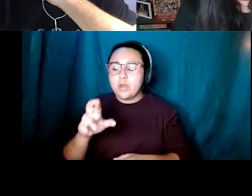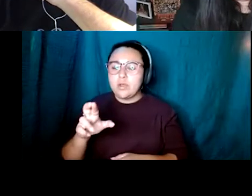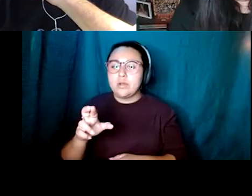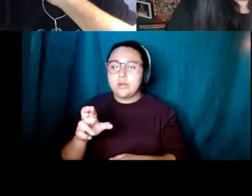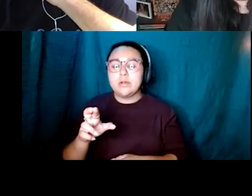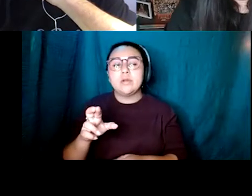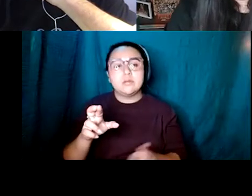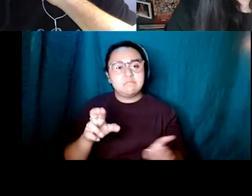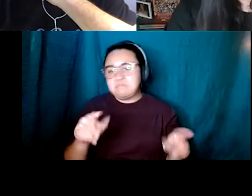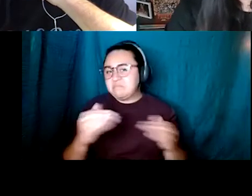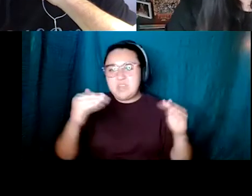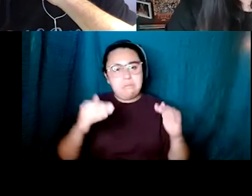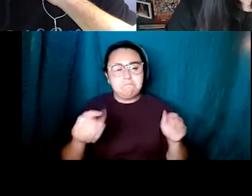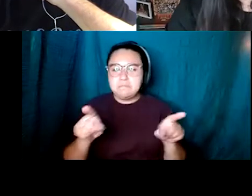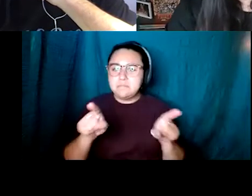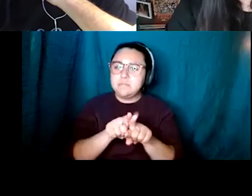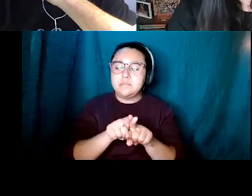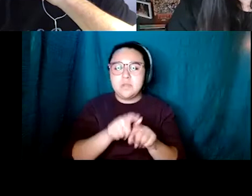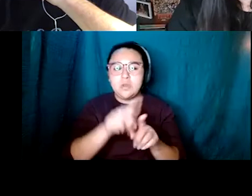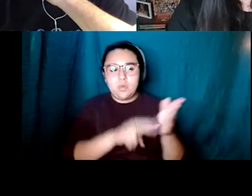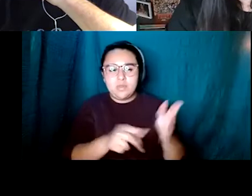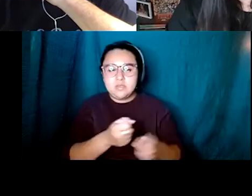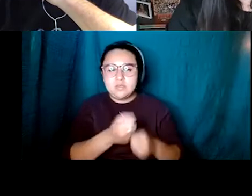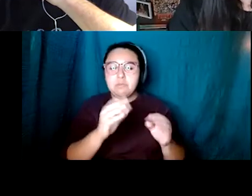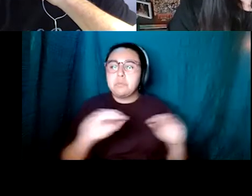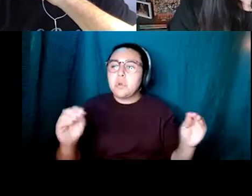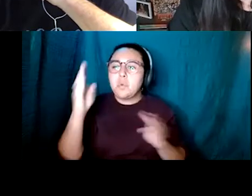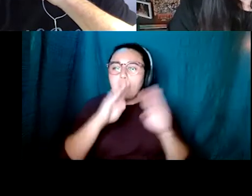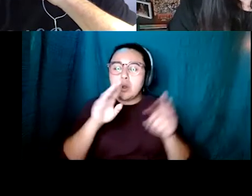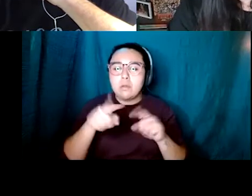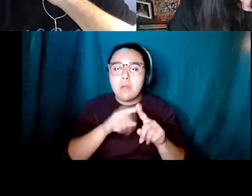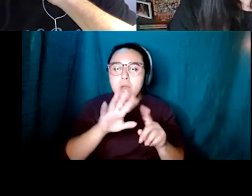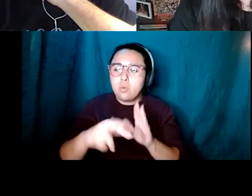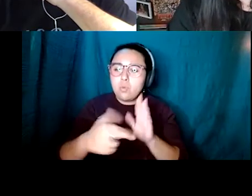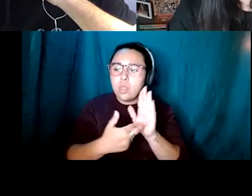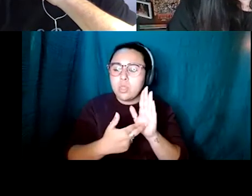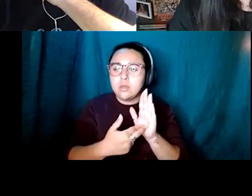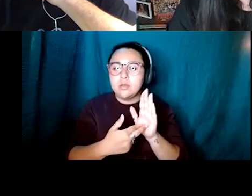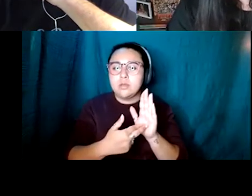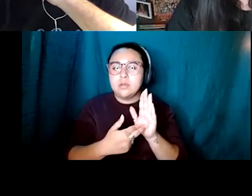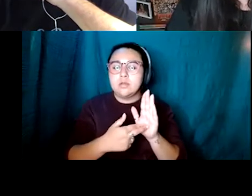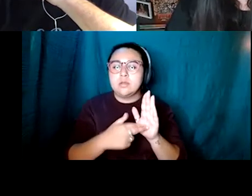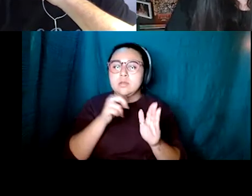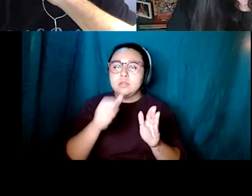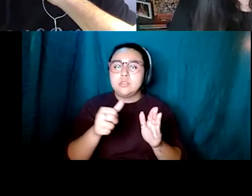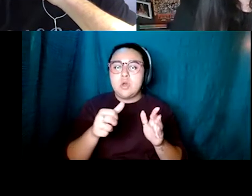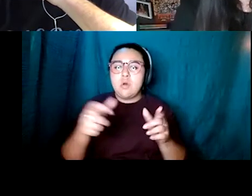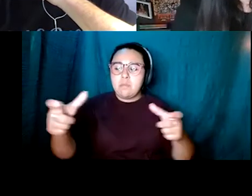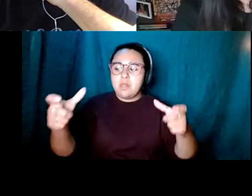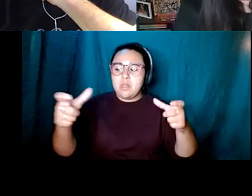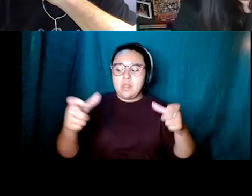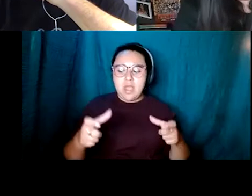as you are queer. Read this poem without worrying about your roles. Don't push away this plate, declining